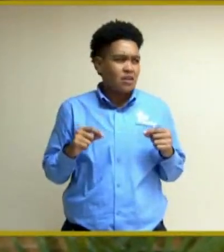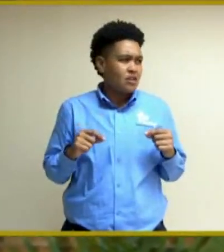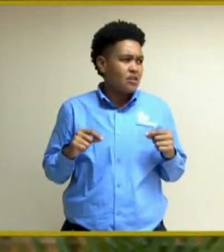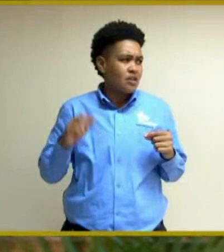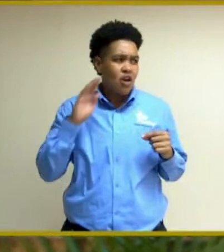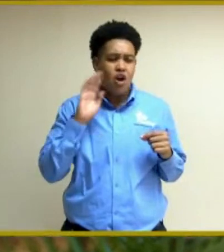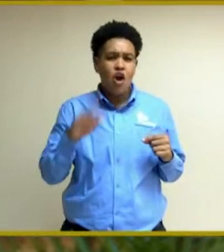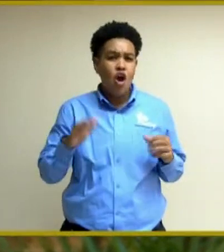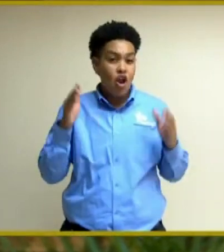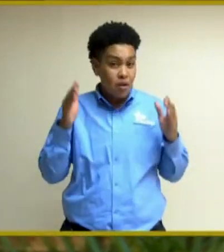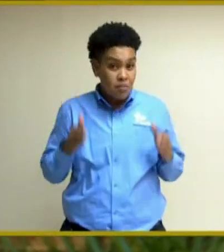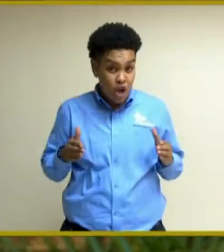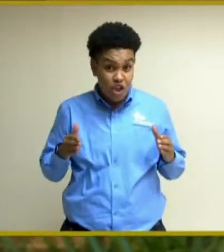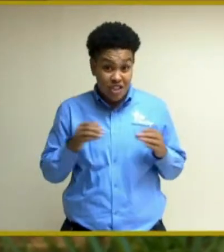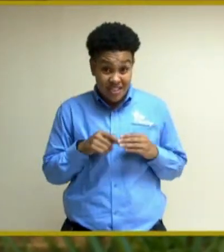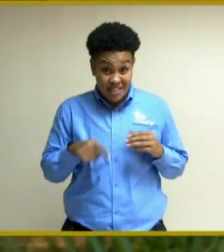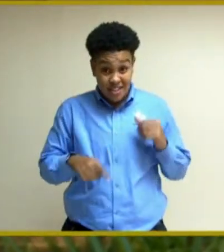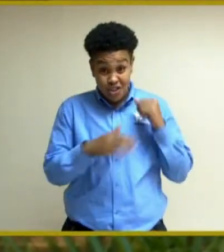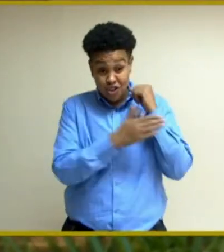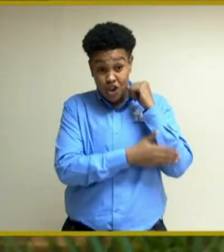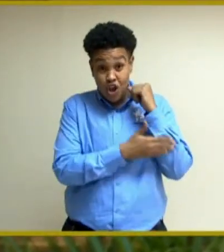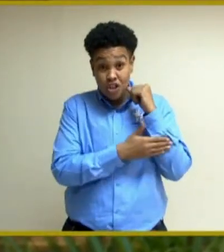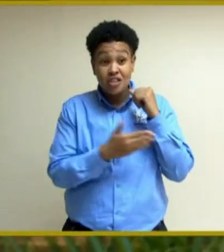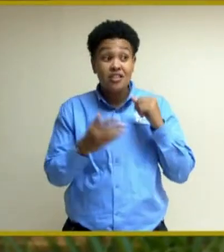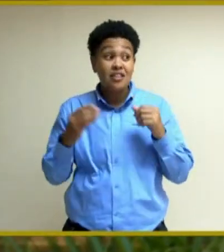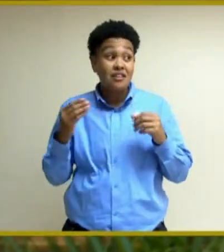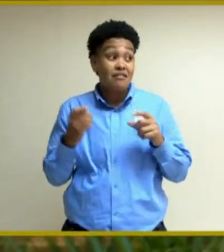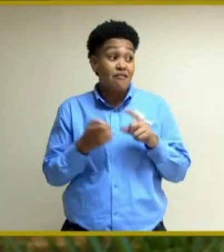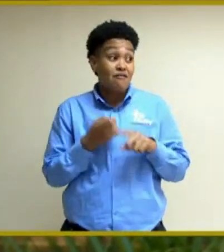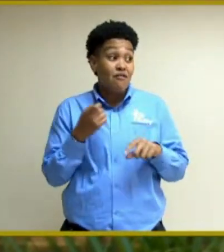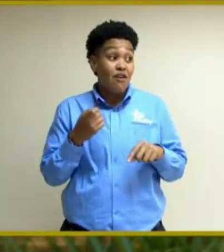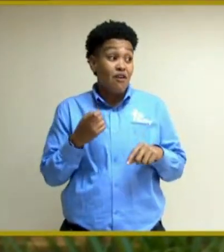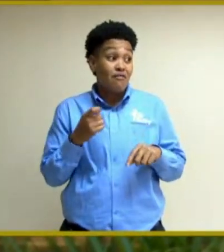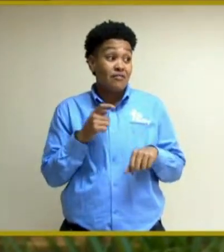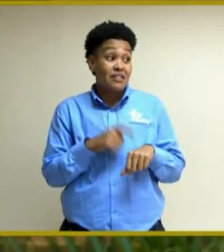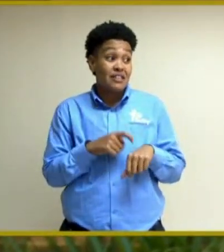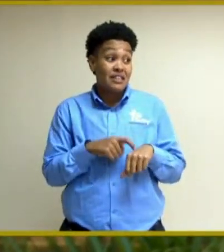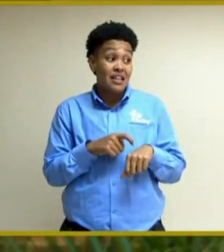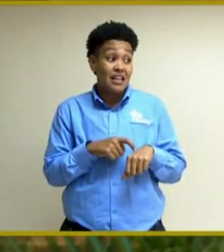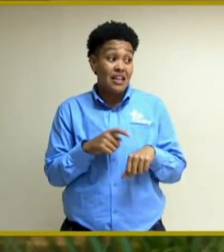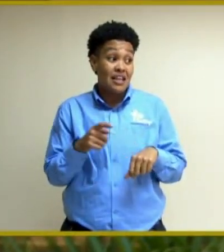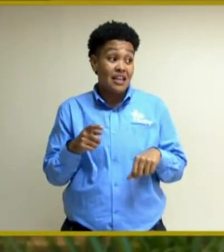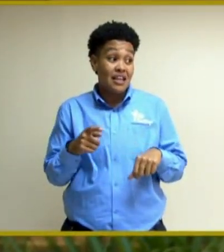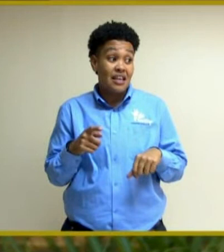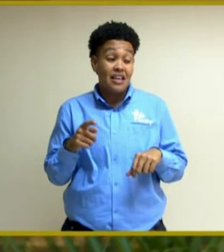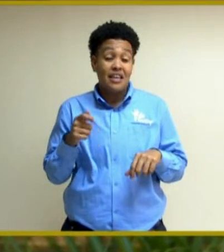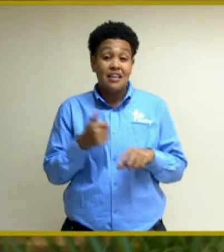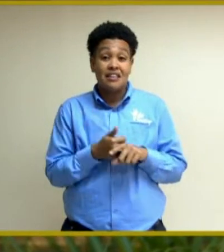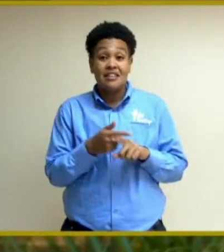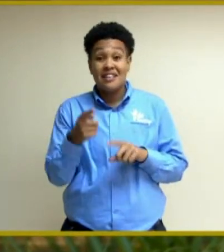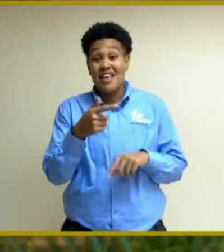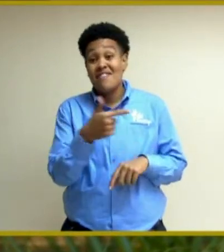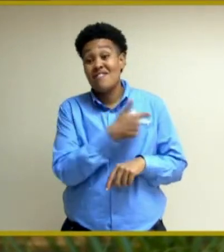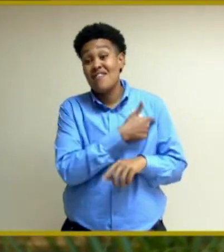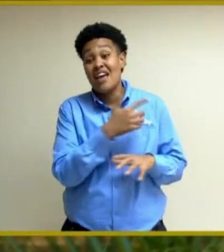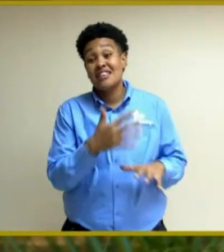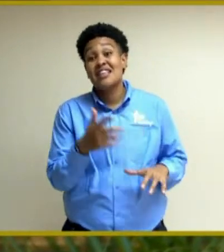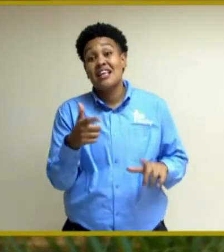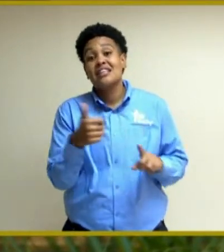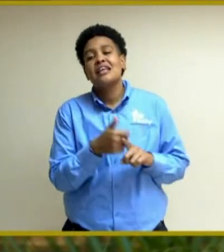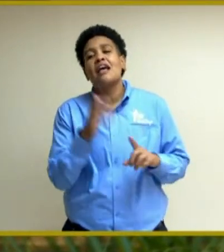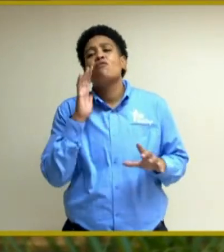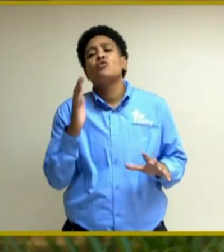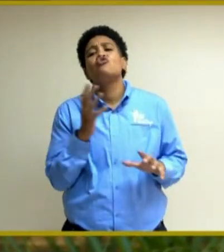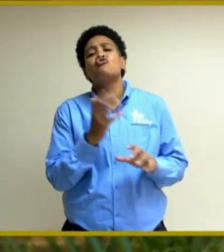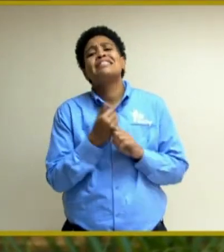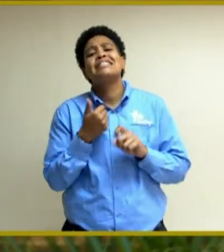all persons in this country from time immemorial, once they are vaccinated, they